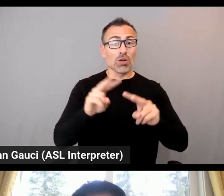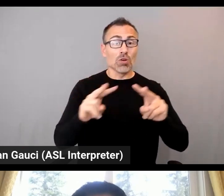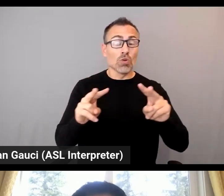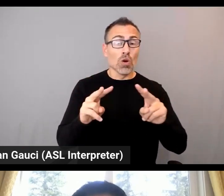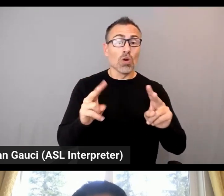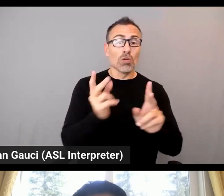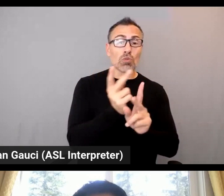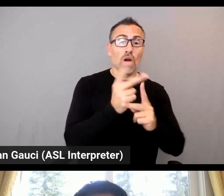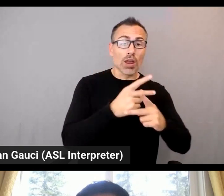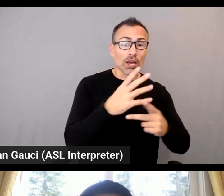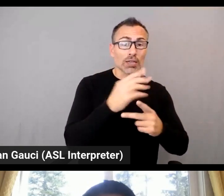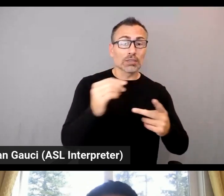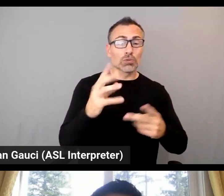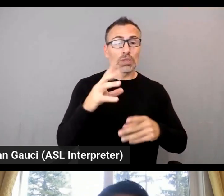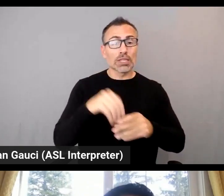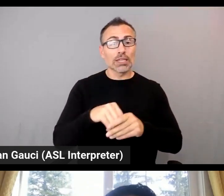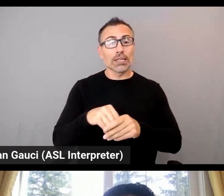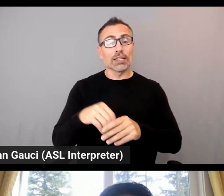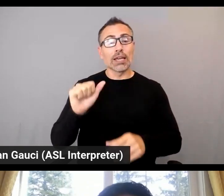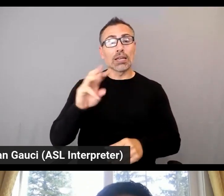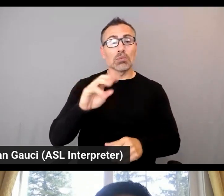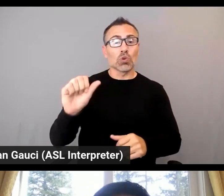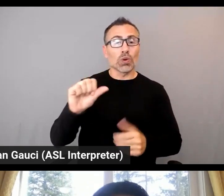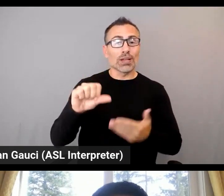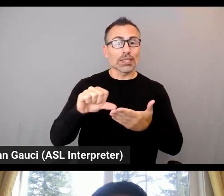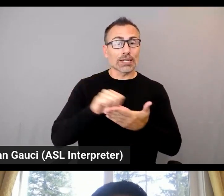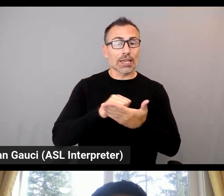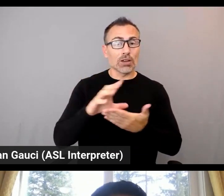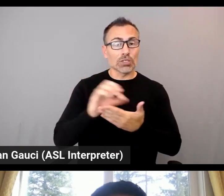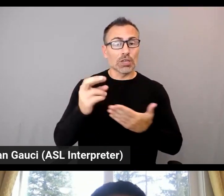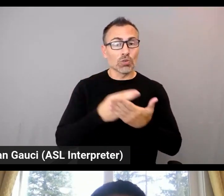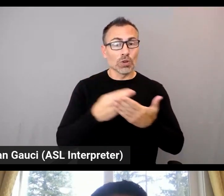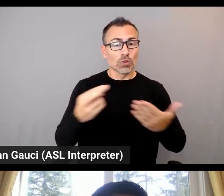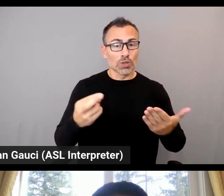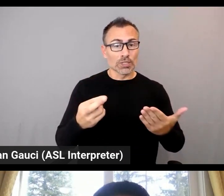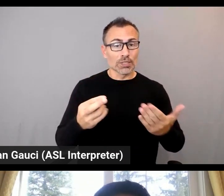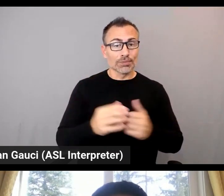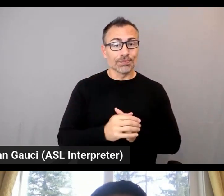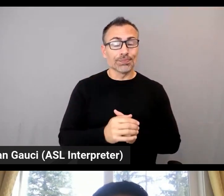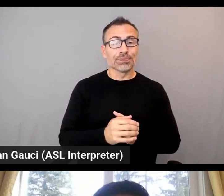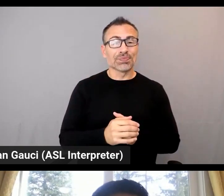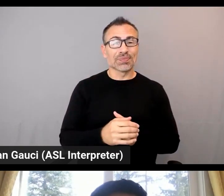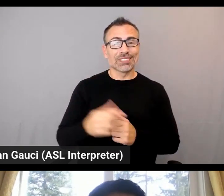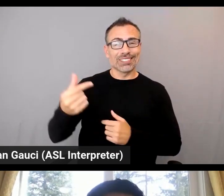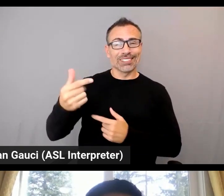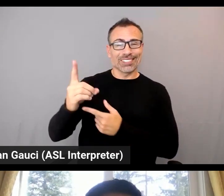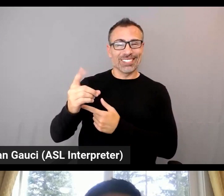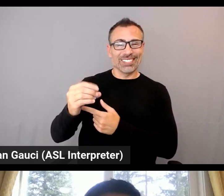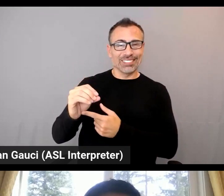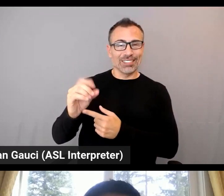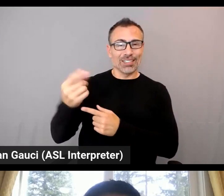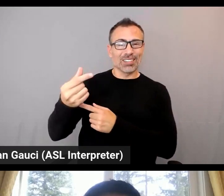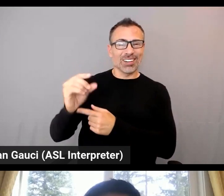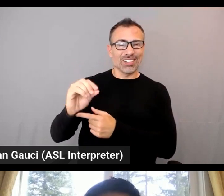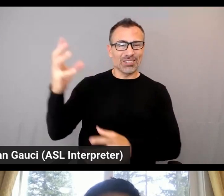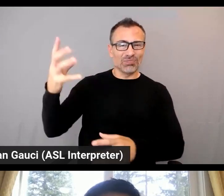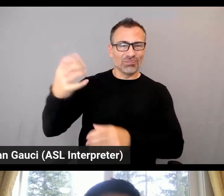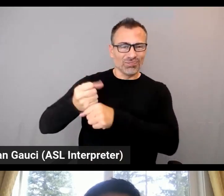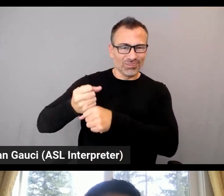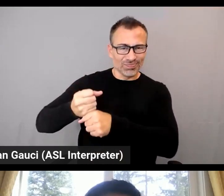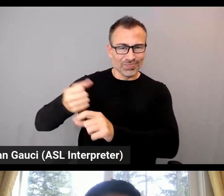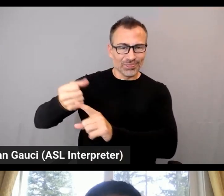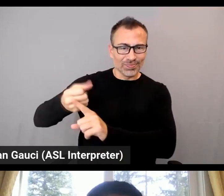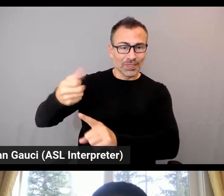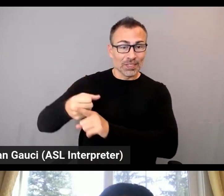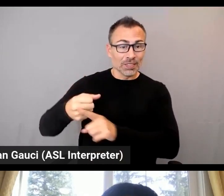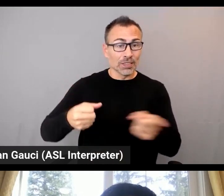and resources. So that's about GuardDuty. Brief intro about GuardDuty. Jeff, anything you want to add before I move on to